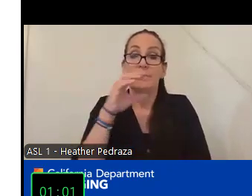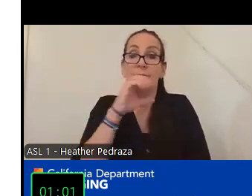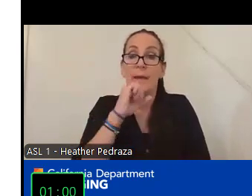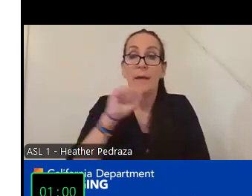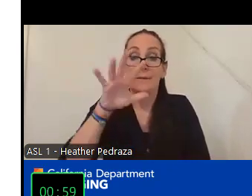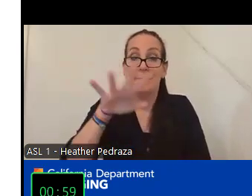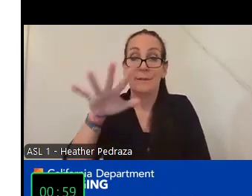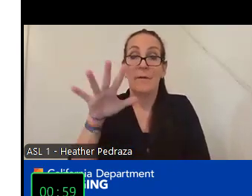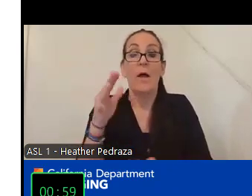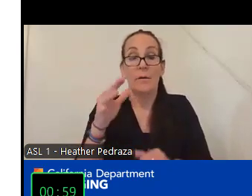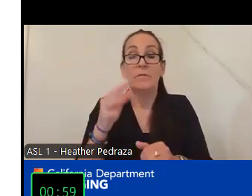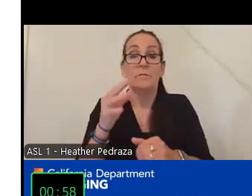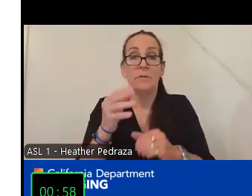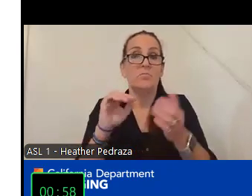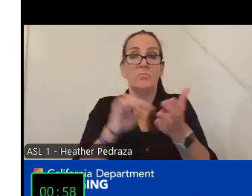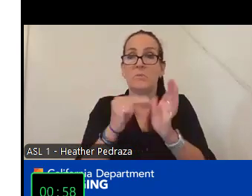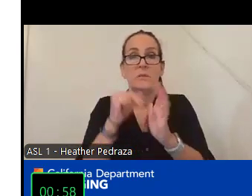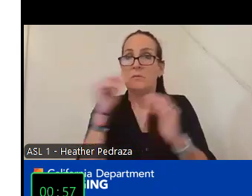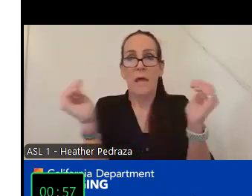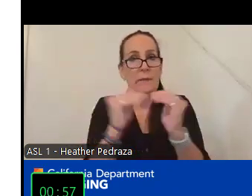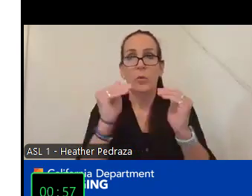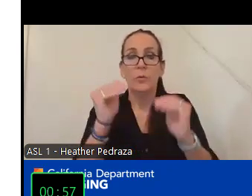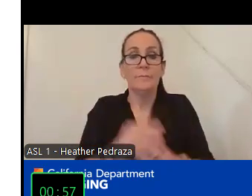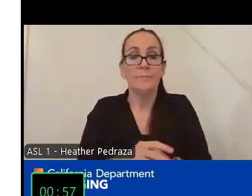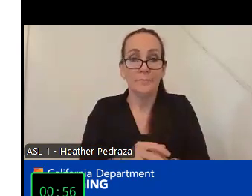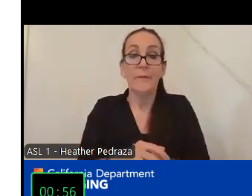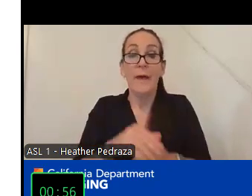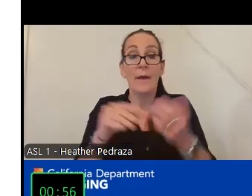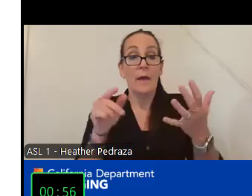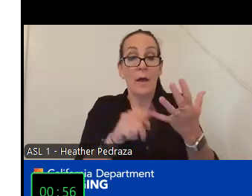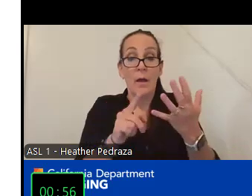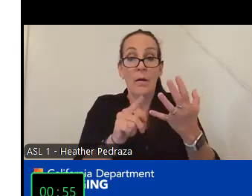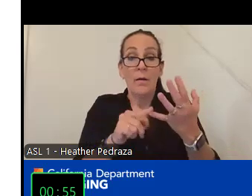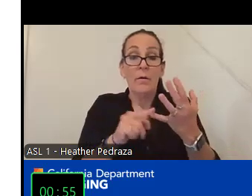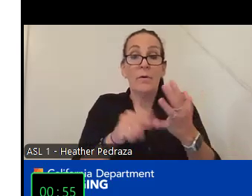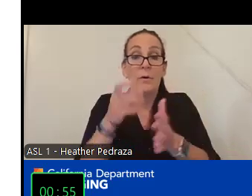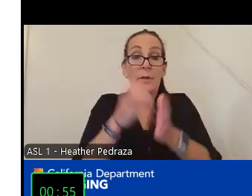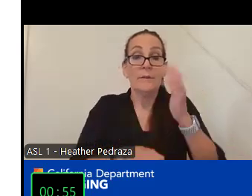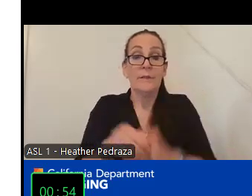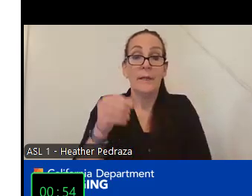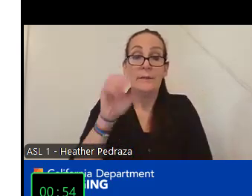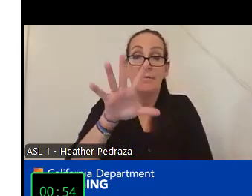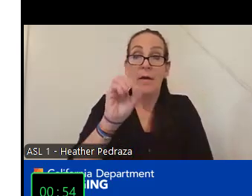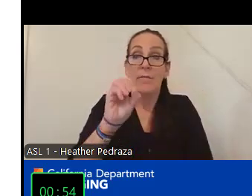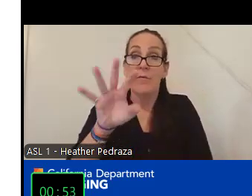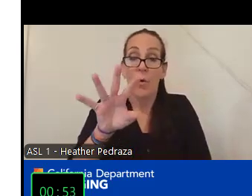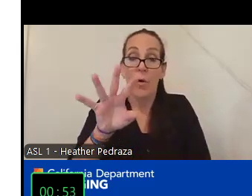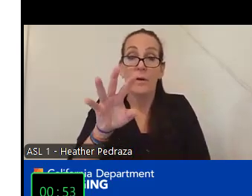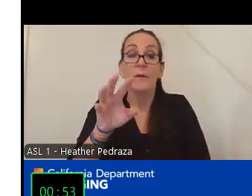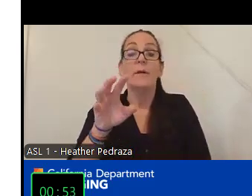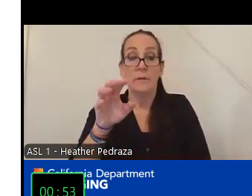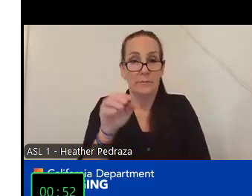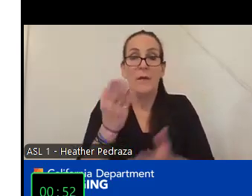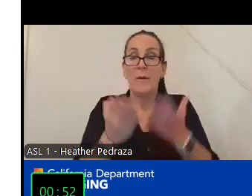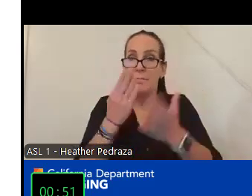representation. Number 4, Section 504 violations. The proposal may result in violations of Section 504,